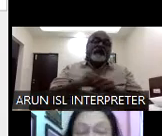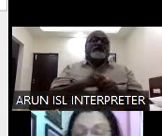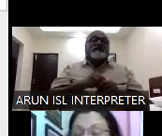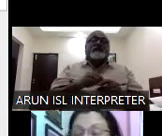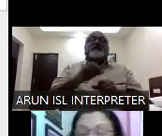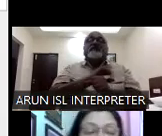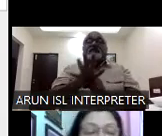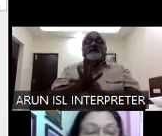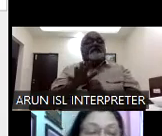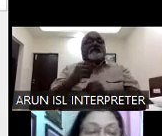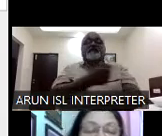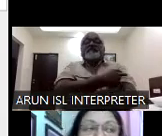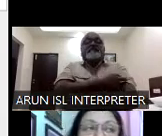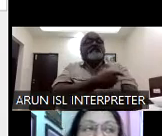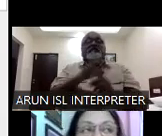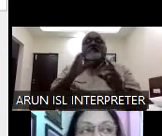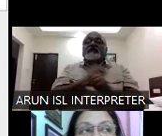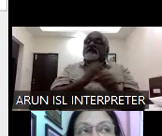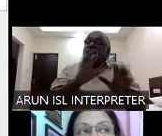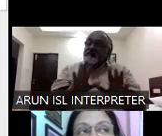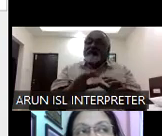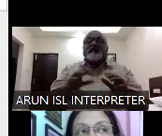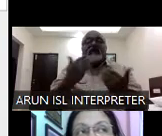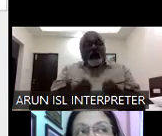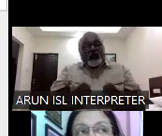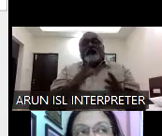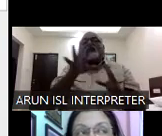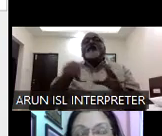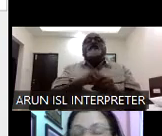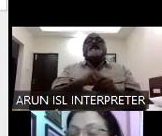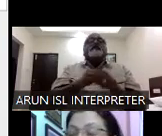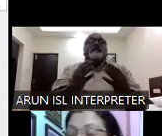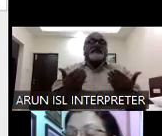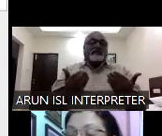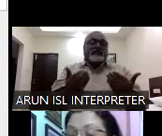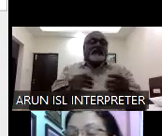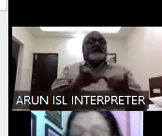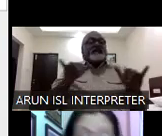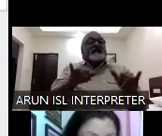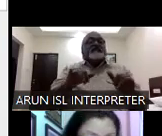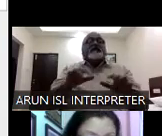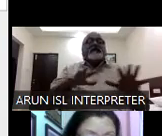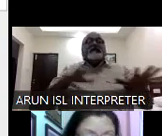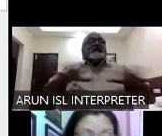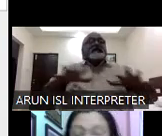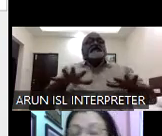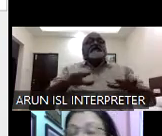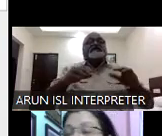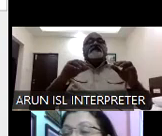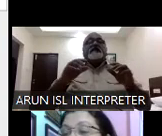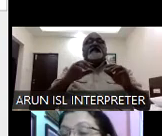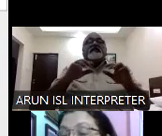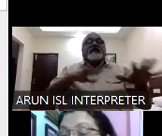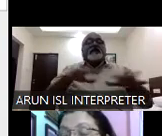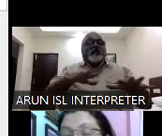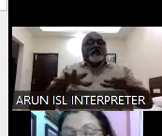the vaccination period. And there was also guidelines, inclusive disaster guidelines came in terms of